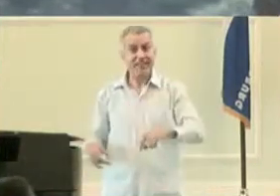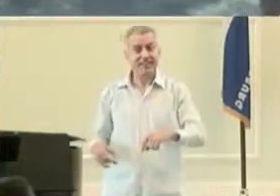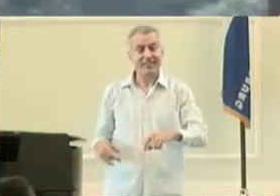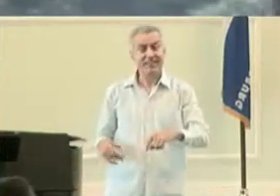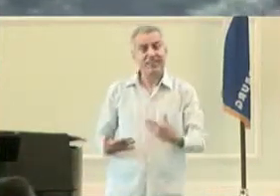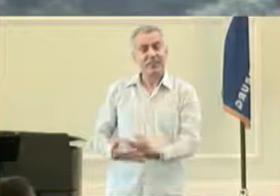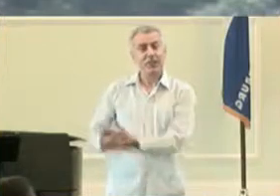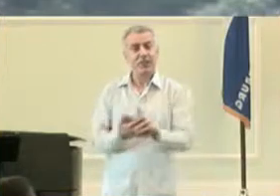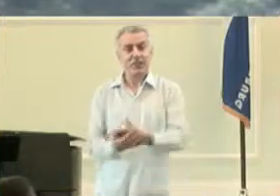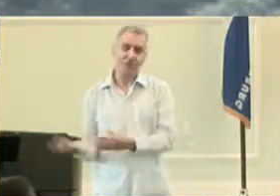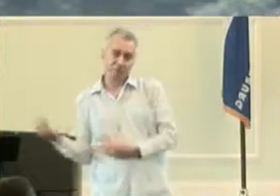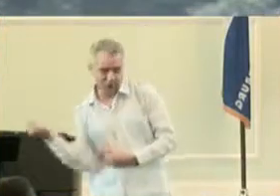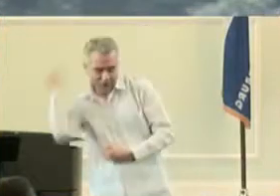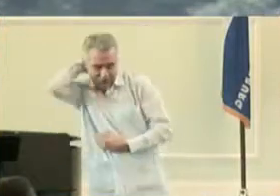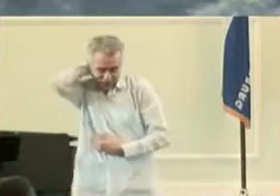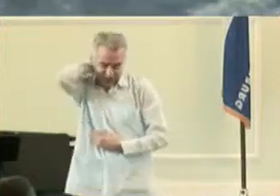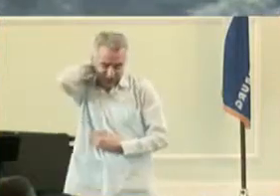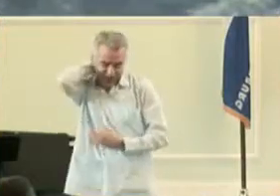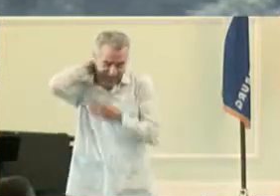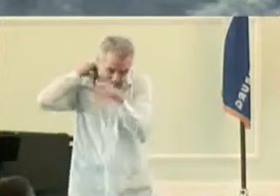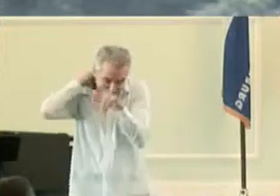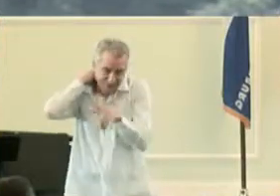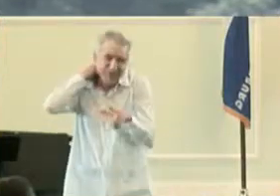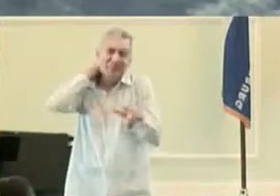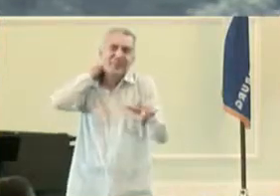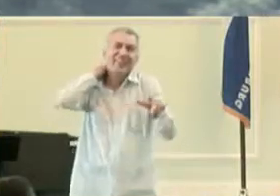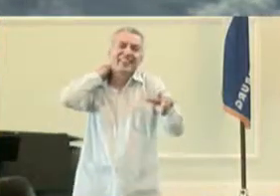anything to save